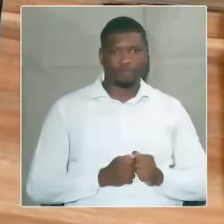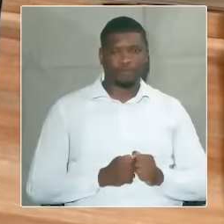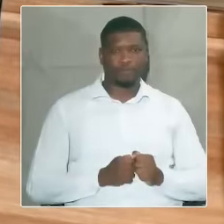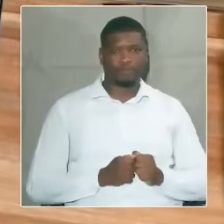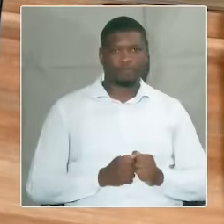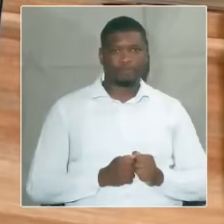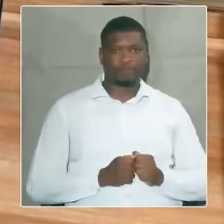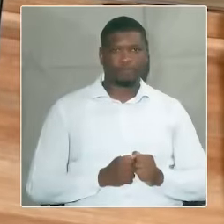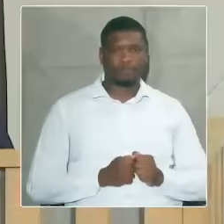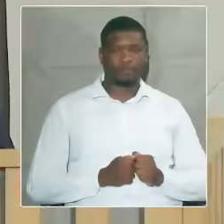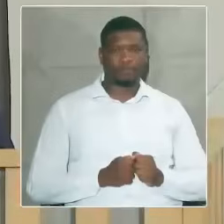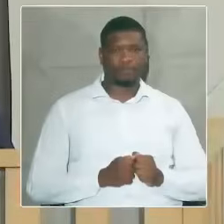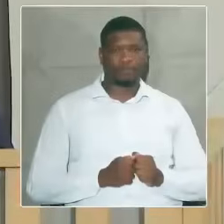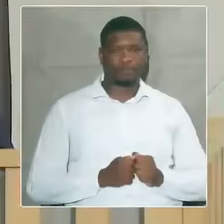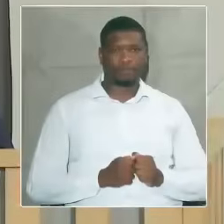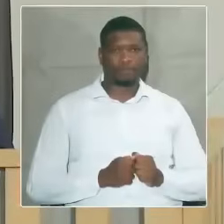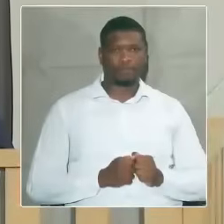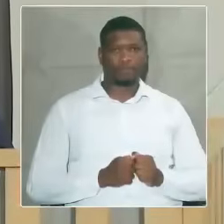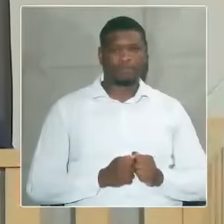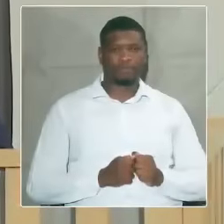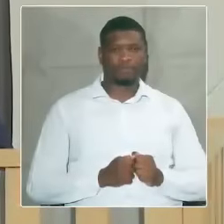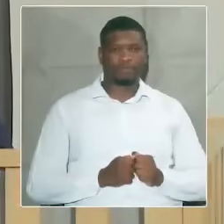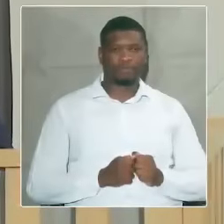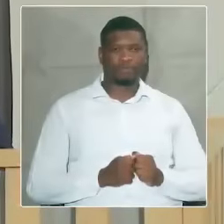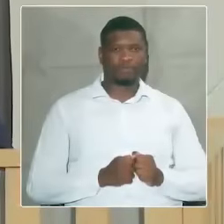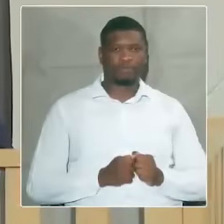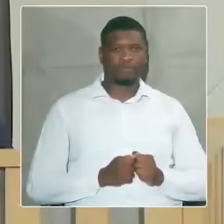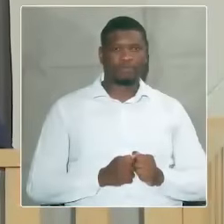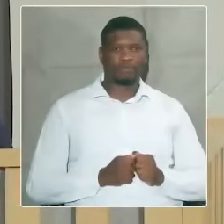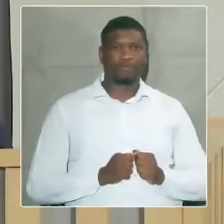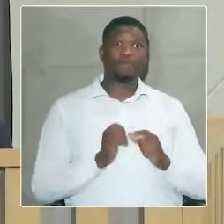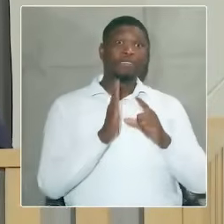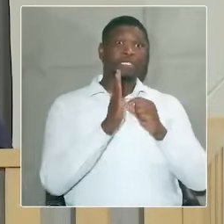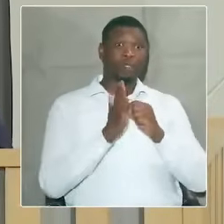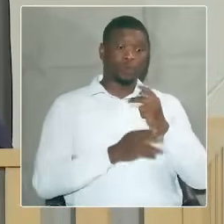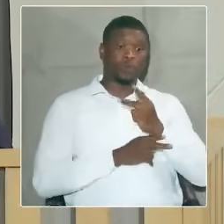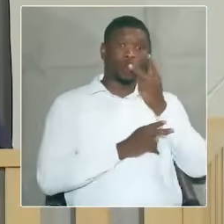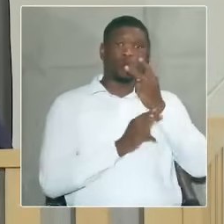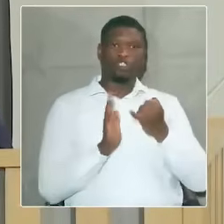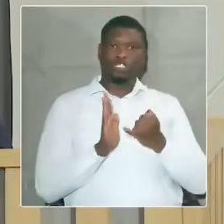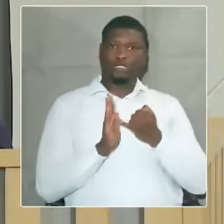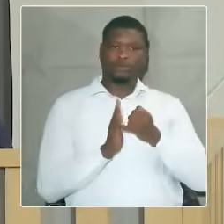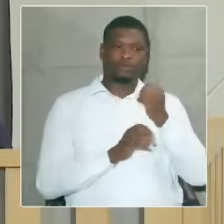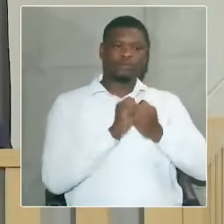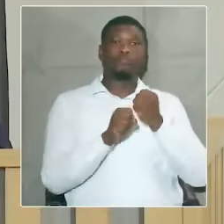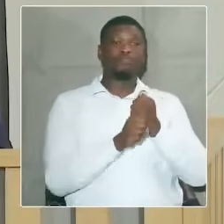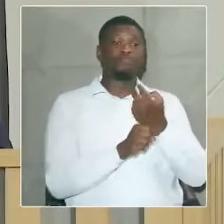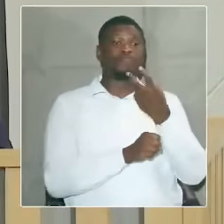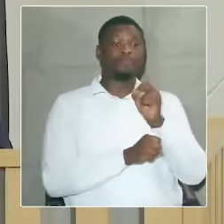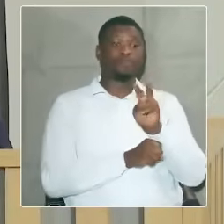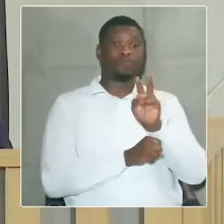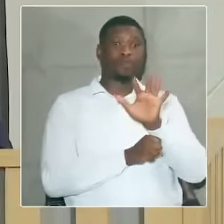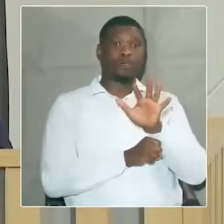On the 2nd of January 2025, I received a WhatsApp message from Major General